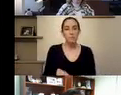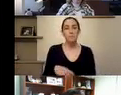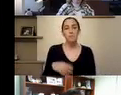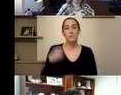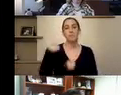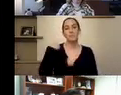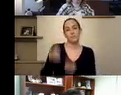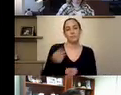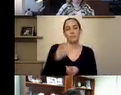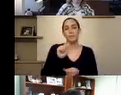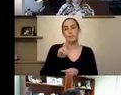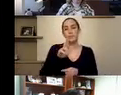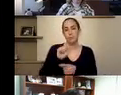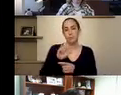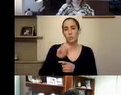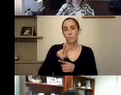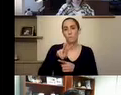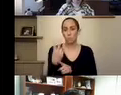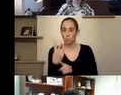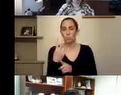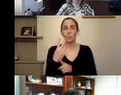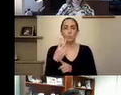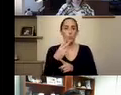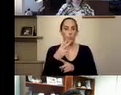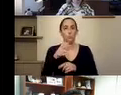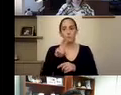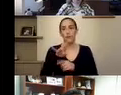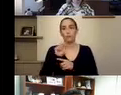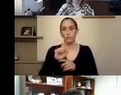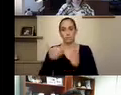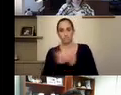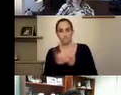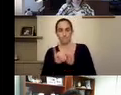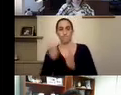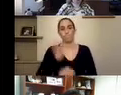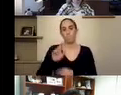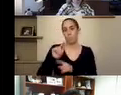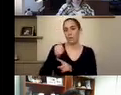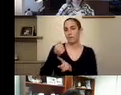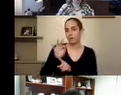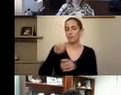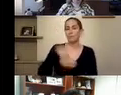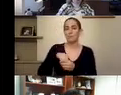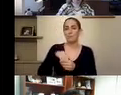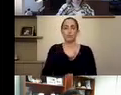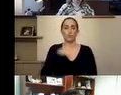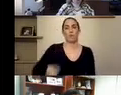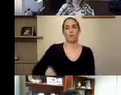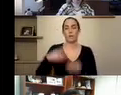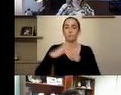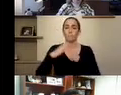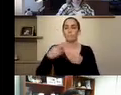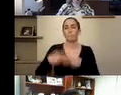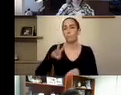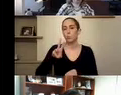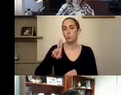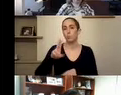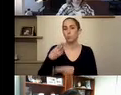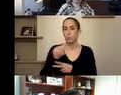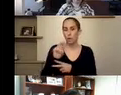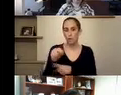first identified in December 2019 in Wuhan, China. To date, we've had about 52 million infections in the